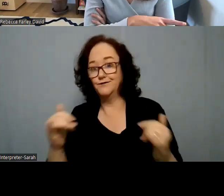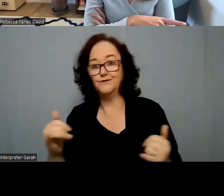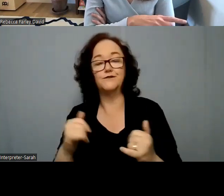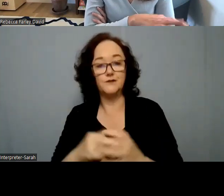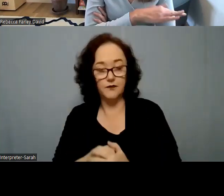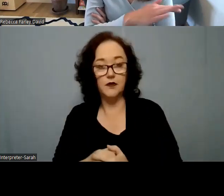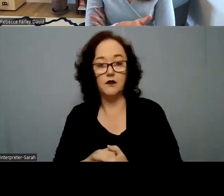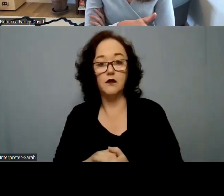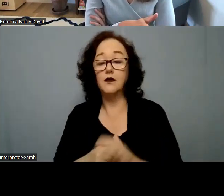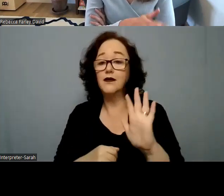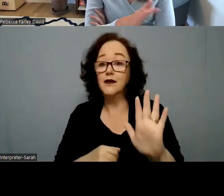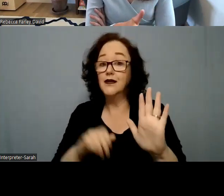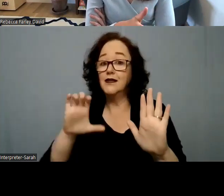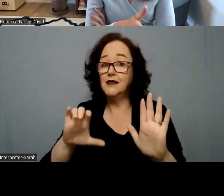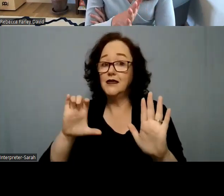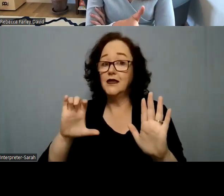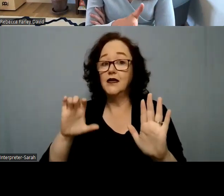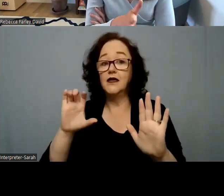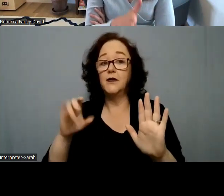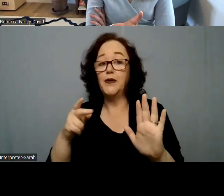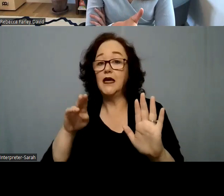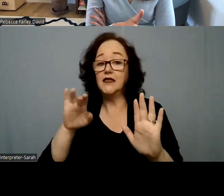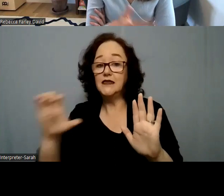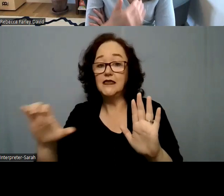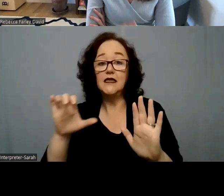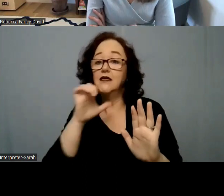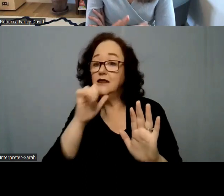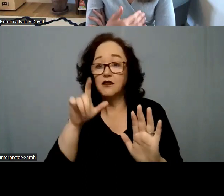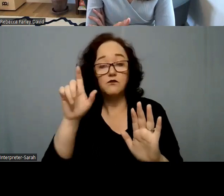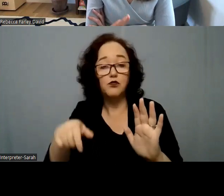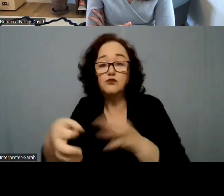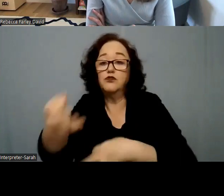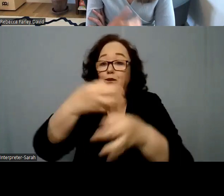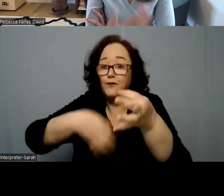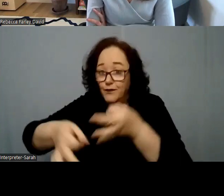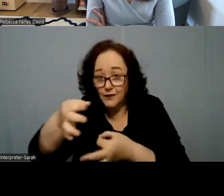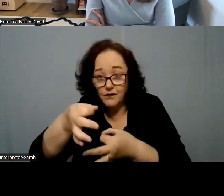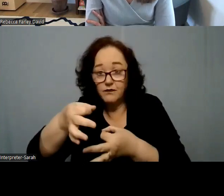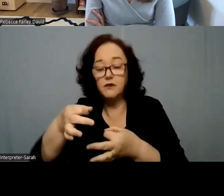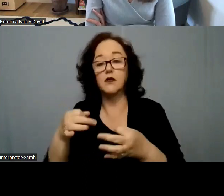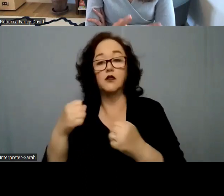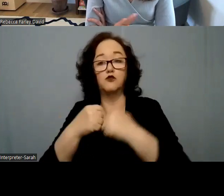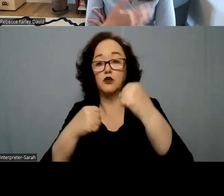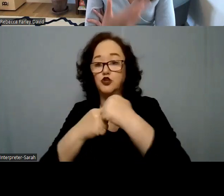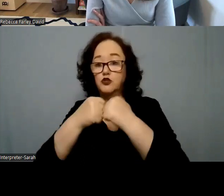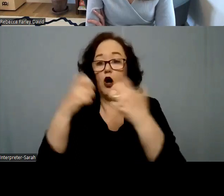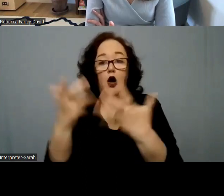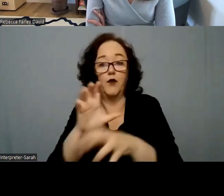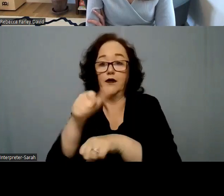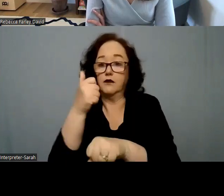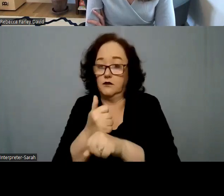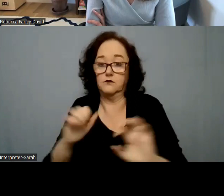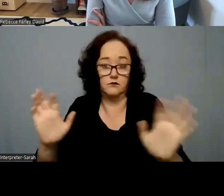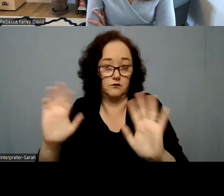not intended to replace or duplicate crisis infrastructure that already exists in their community. To the degree there